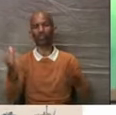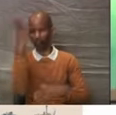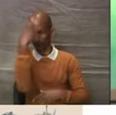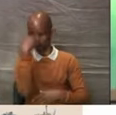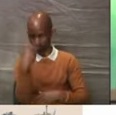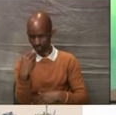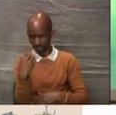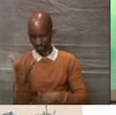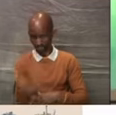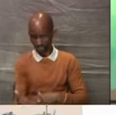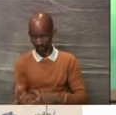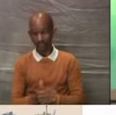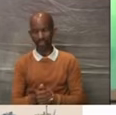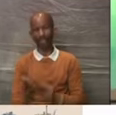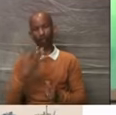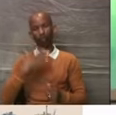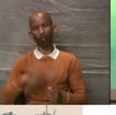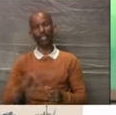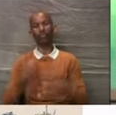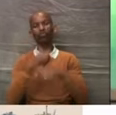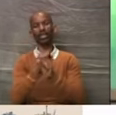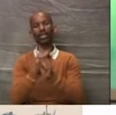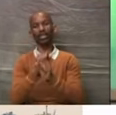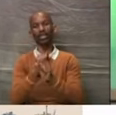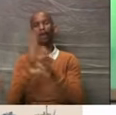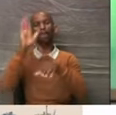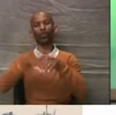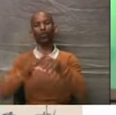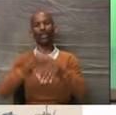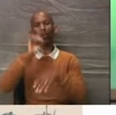Gautrain is expected to create over